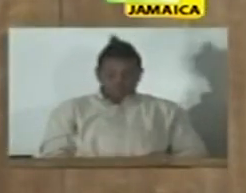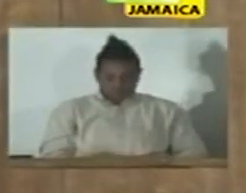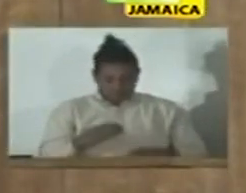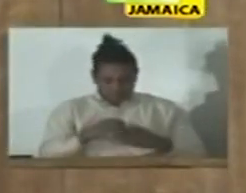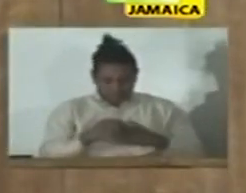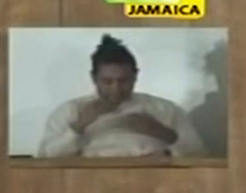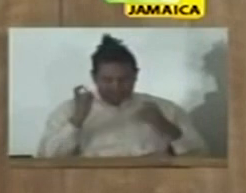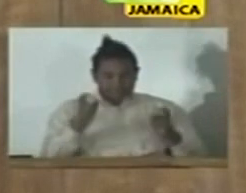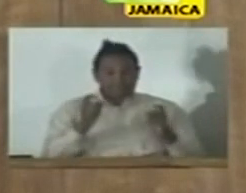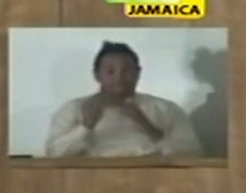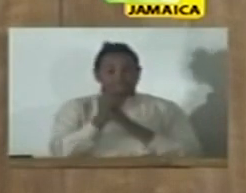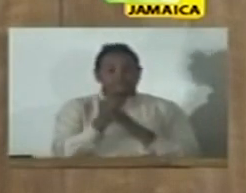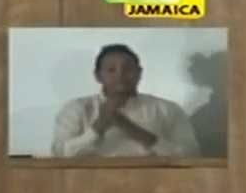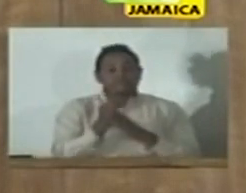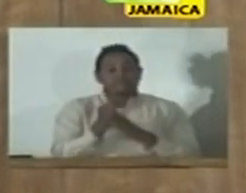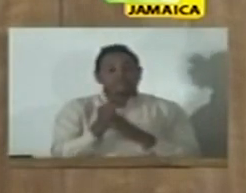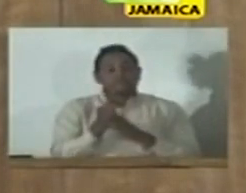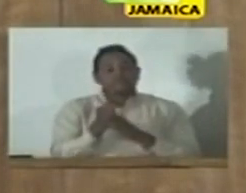raise, and I'm asking this